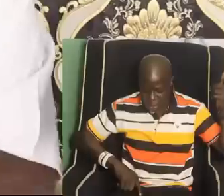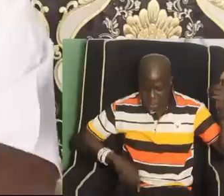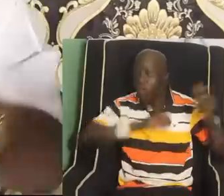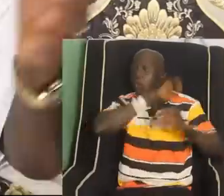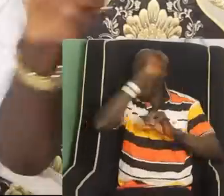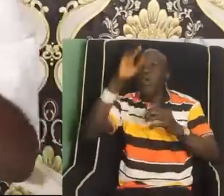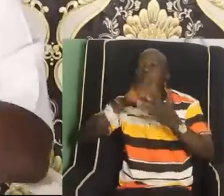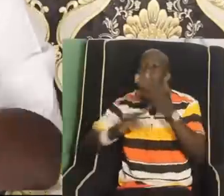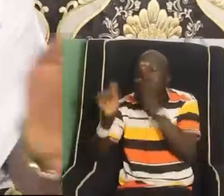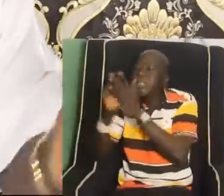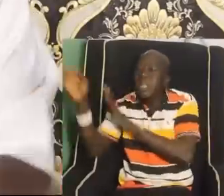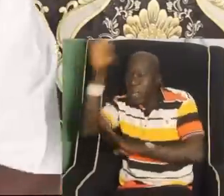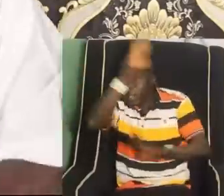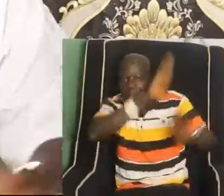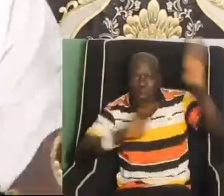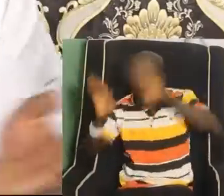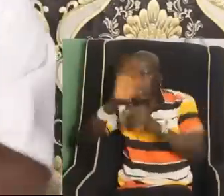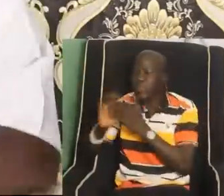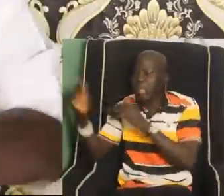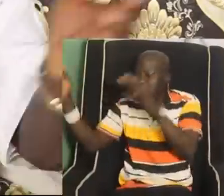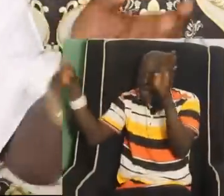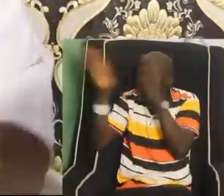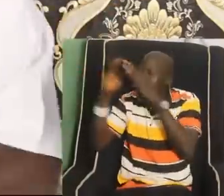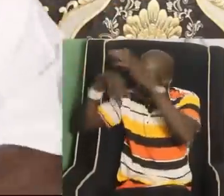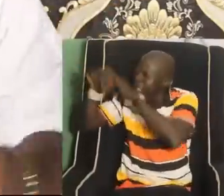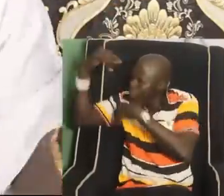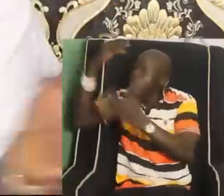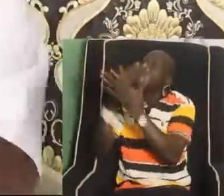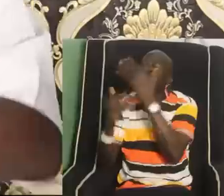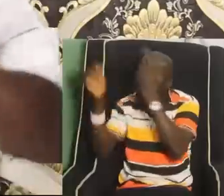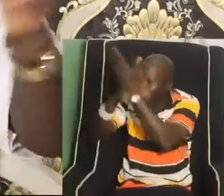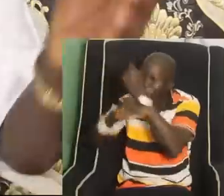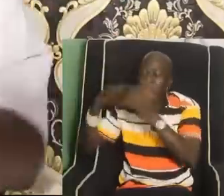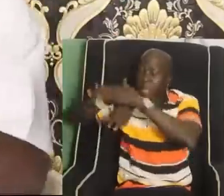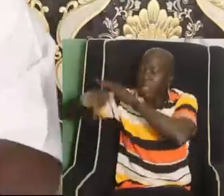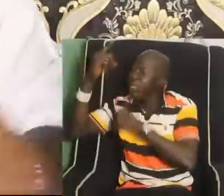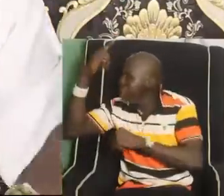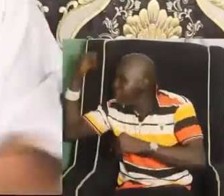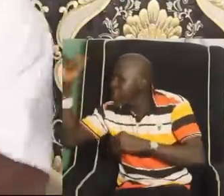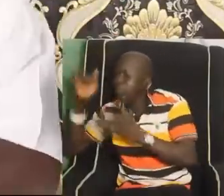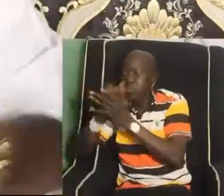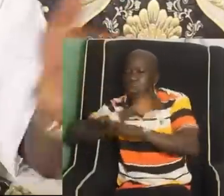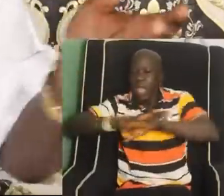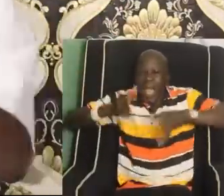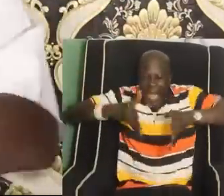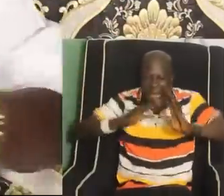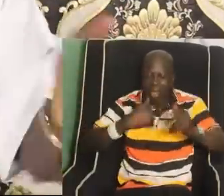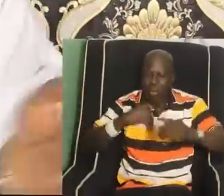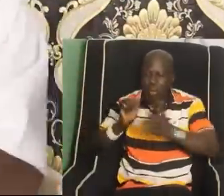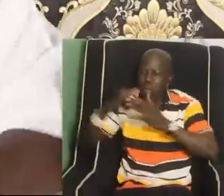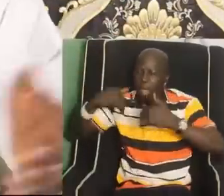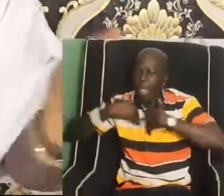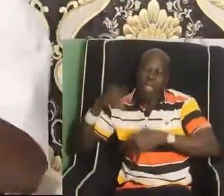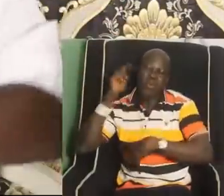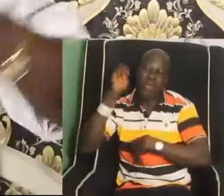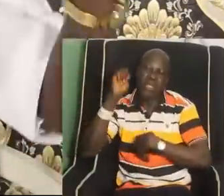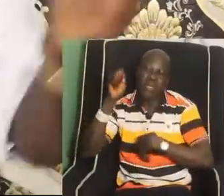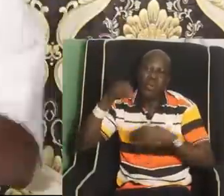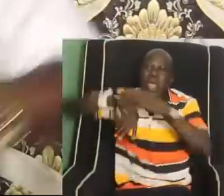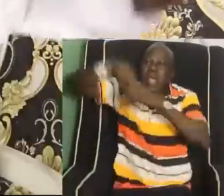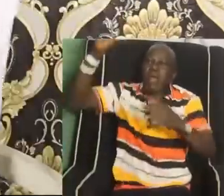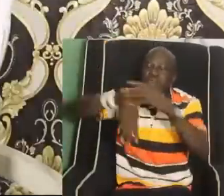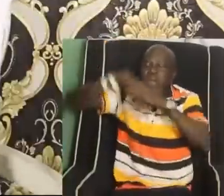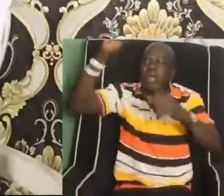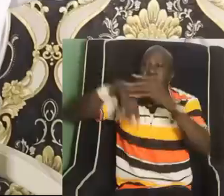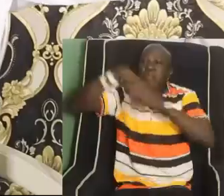Ogun to toju alagbere lowo mi. Ti ko je ni testimony. Give me to have testimony. O ya